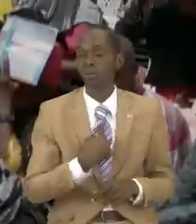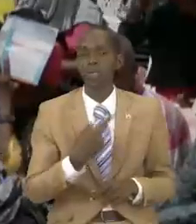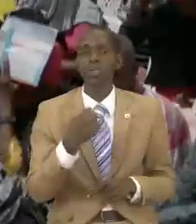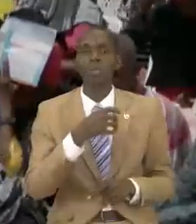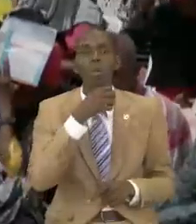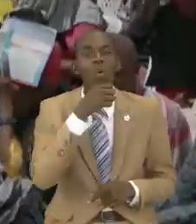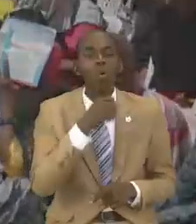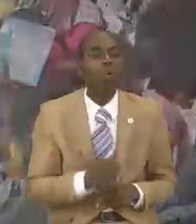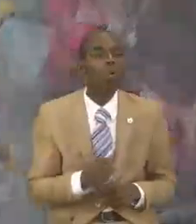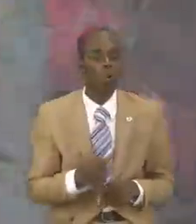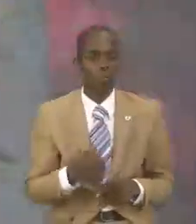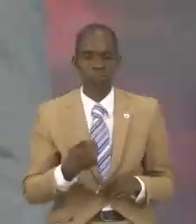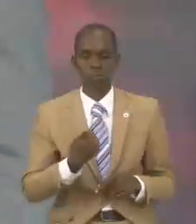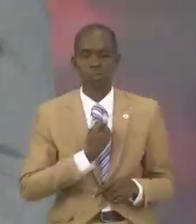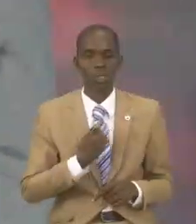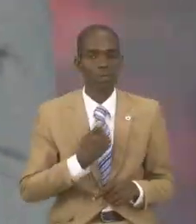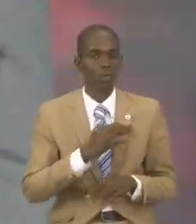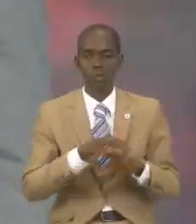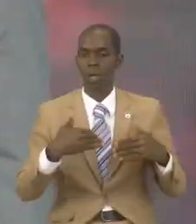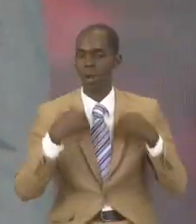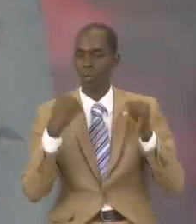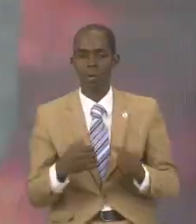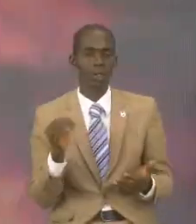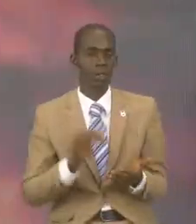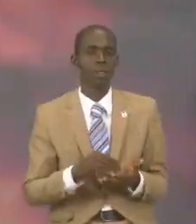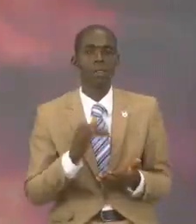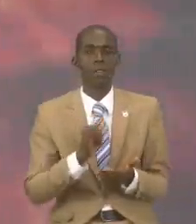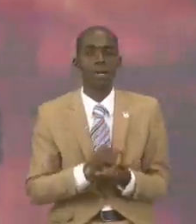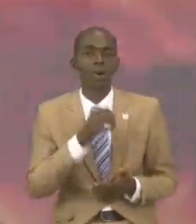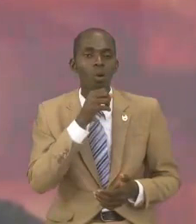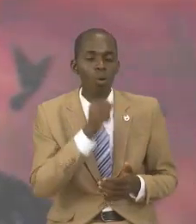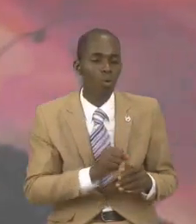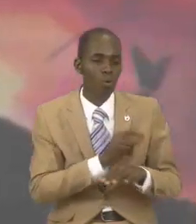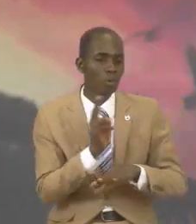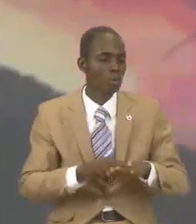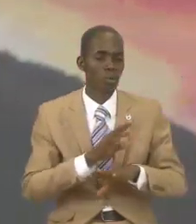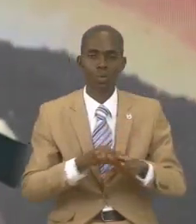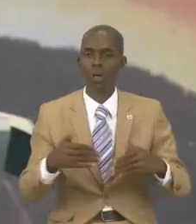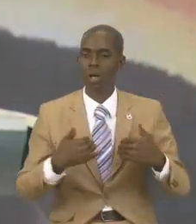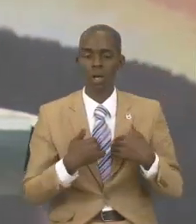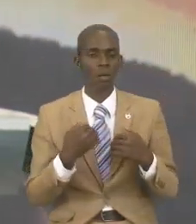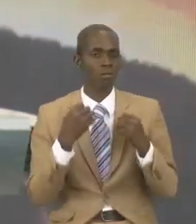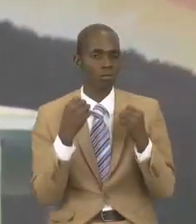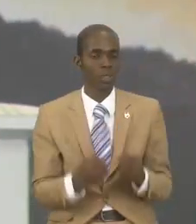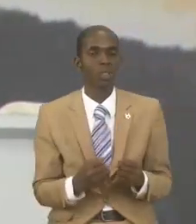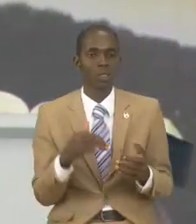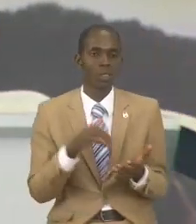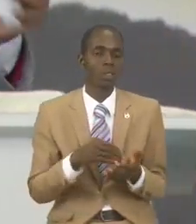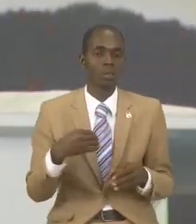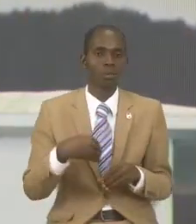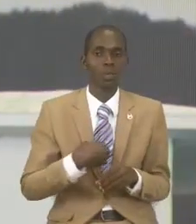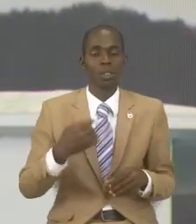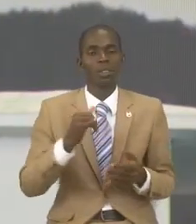that one didn't have power. That one didn't have authority. That one didn't have any delight in holiness and righteousness. That one is